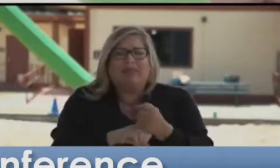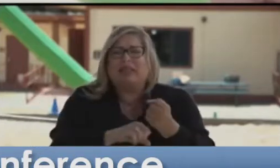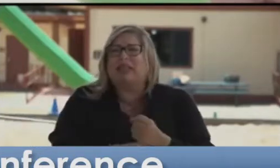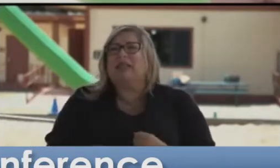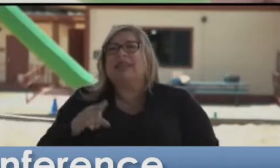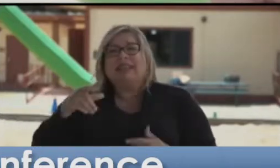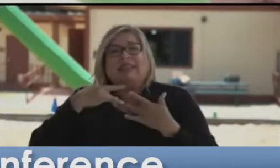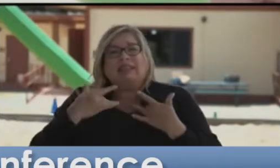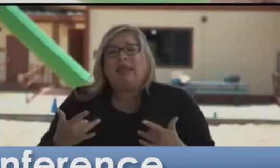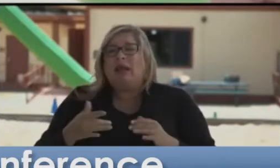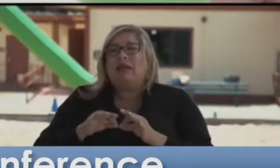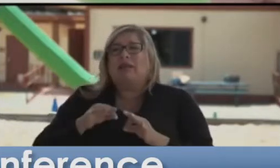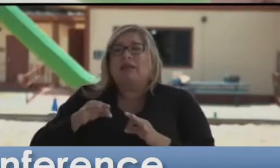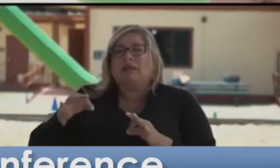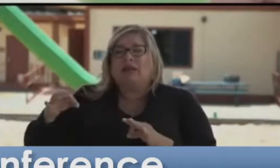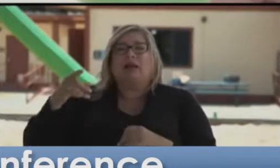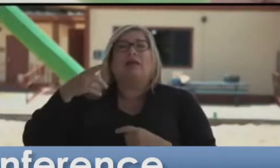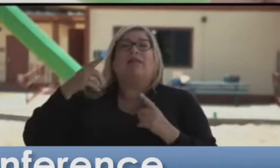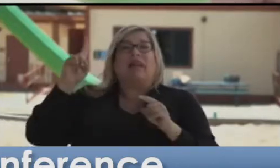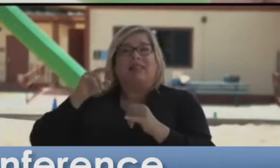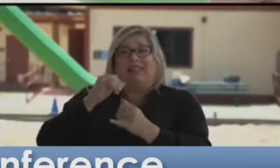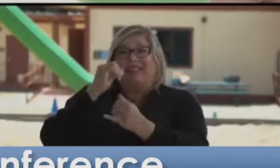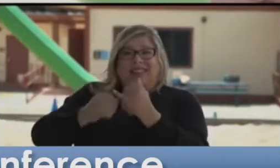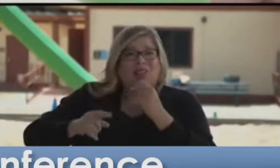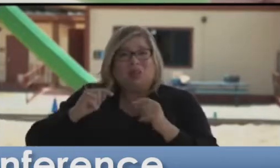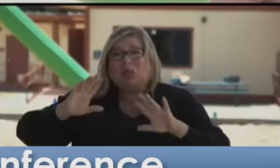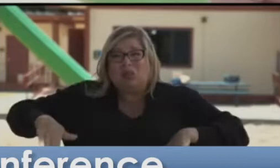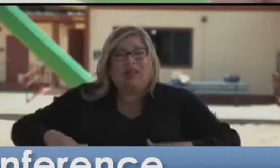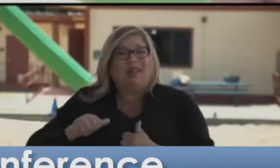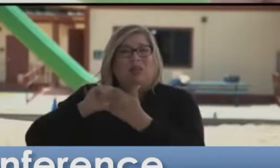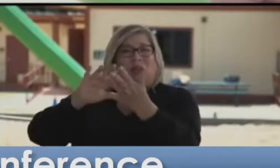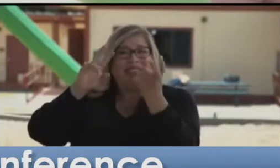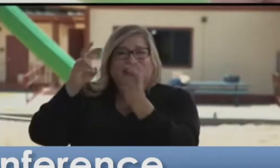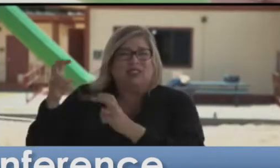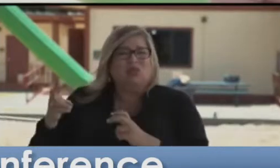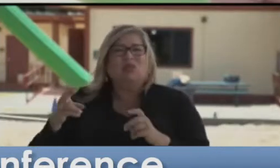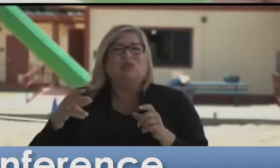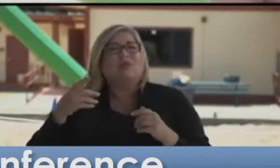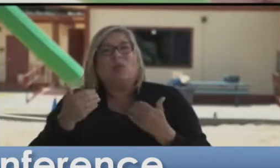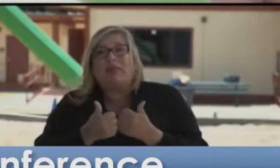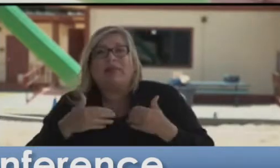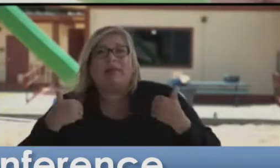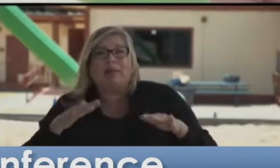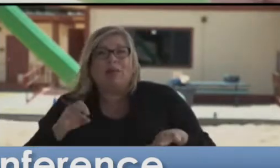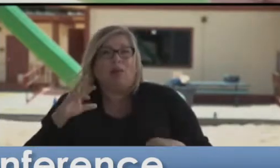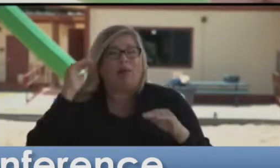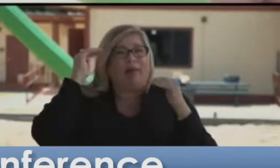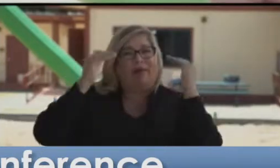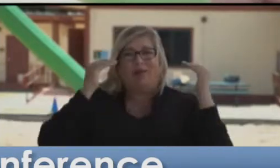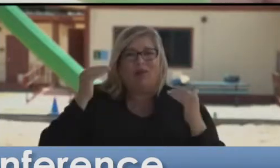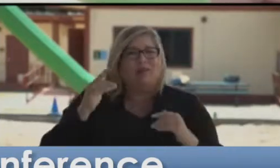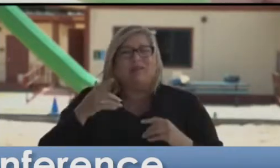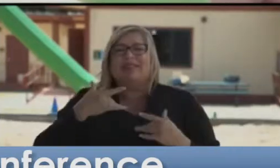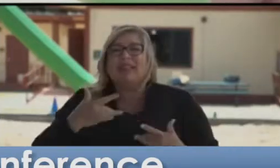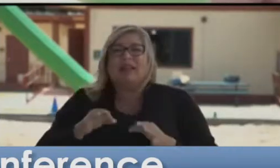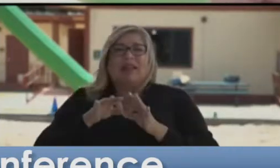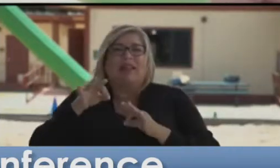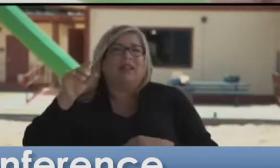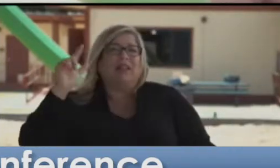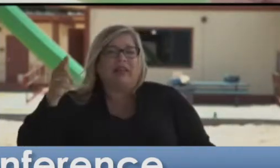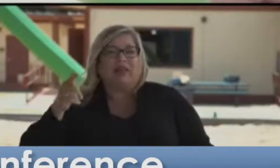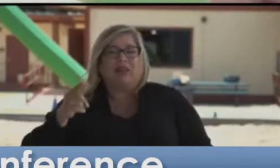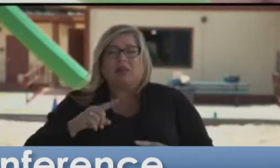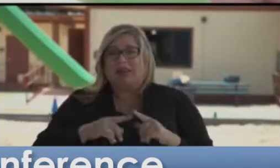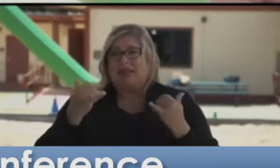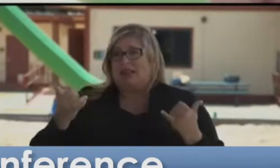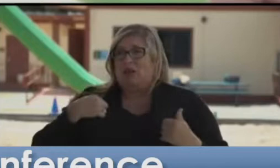long to address issues for young people and adults the same. And today's announcement not just is about what we